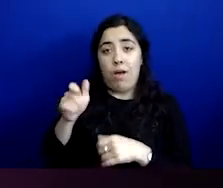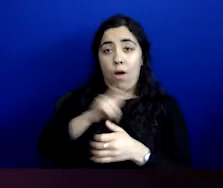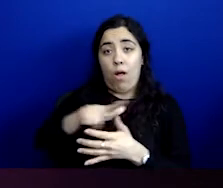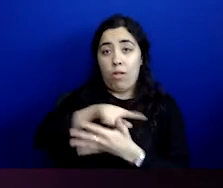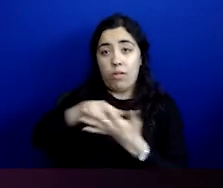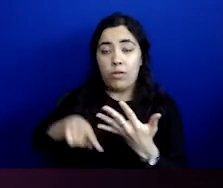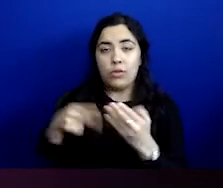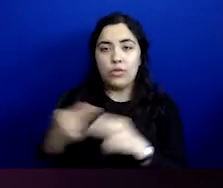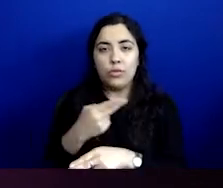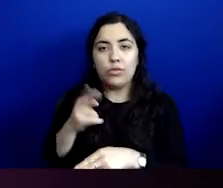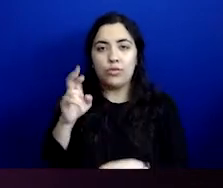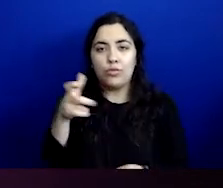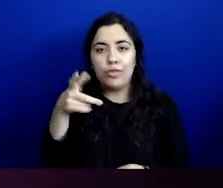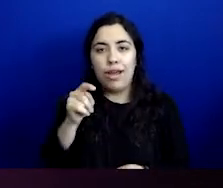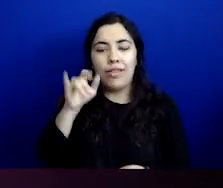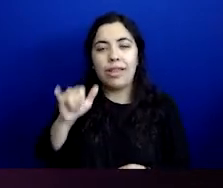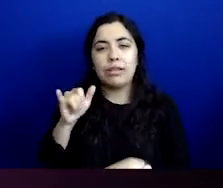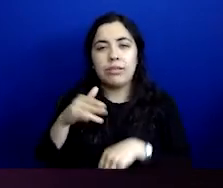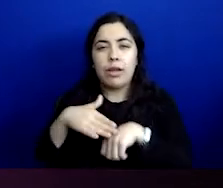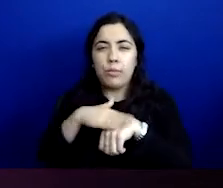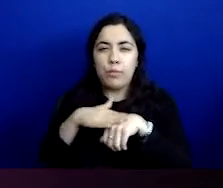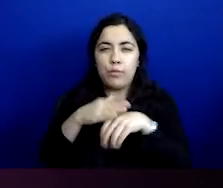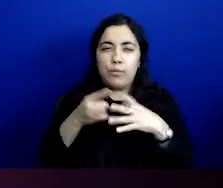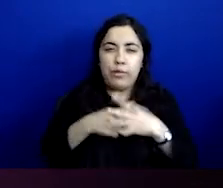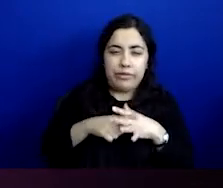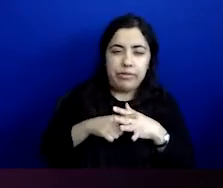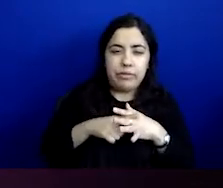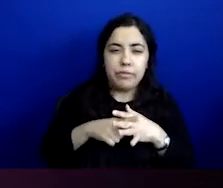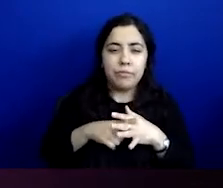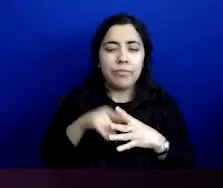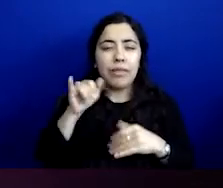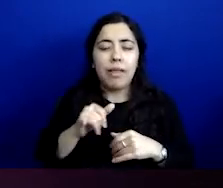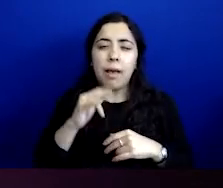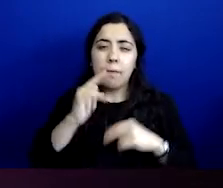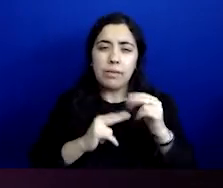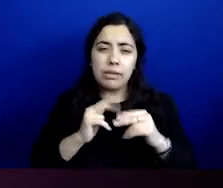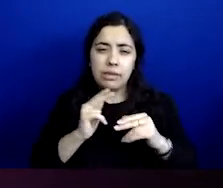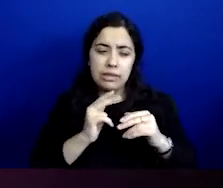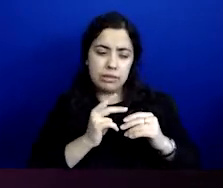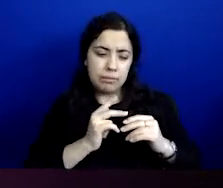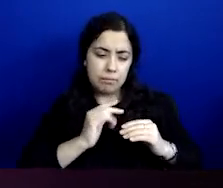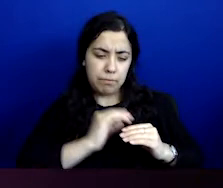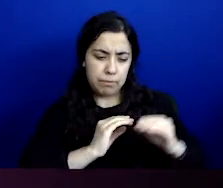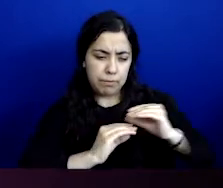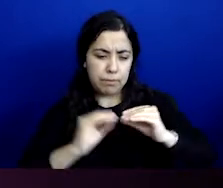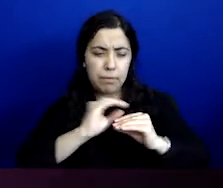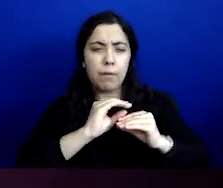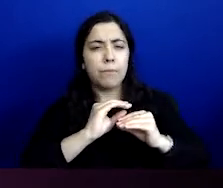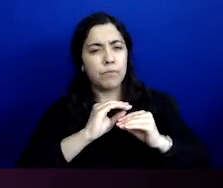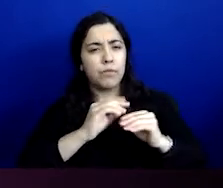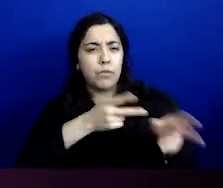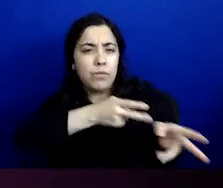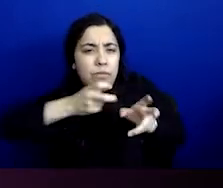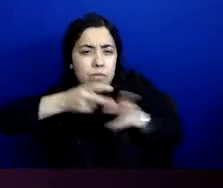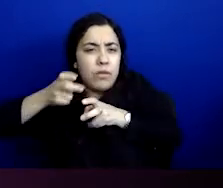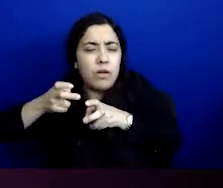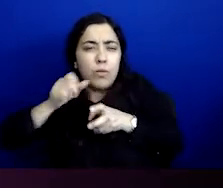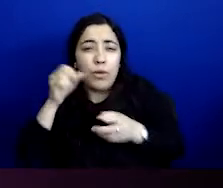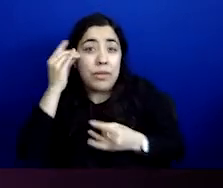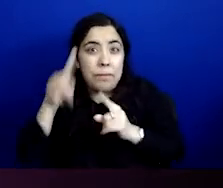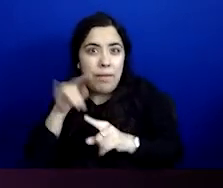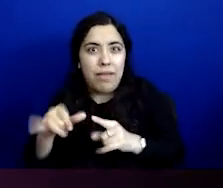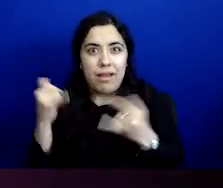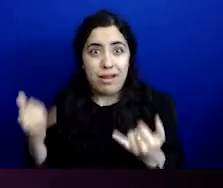essentially using are these building blocks that we kind of have and that we reach for, and we don't really think about a lot of the abstractions that we use these